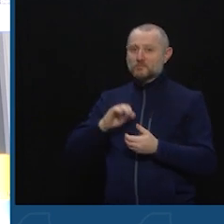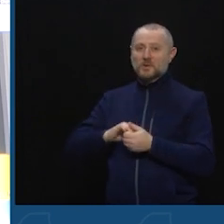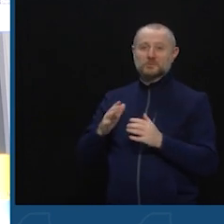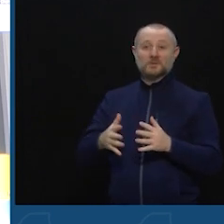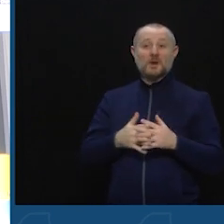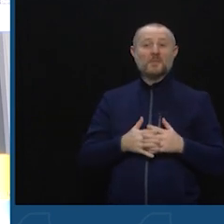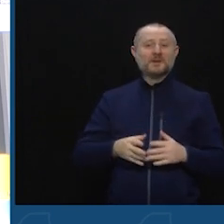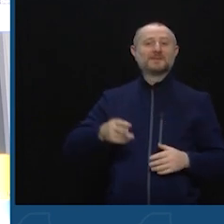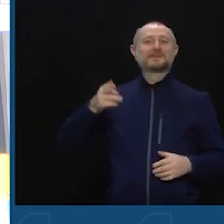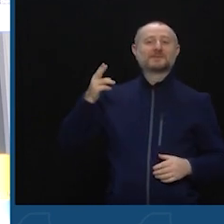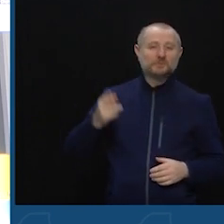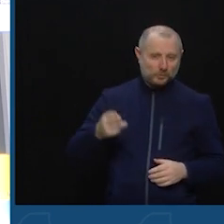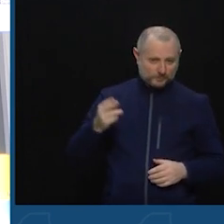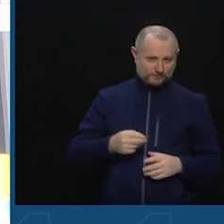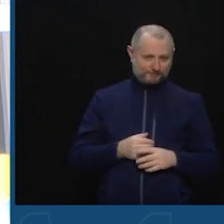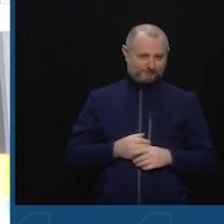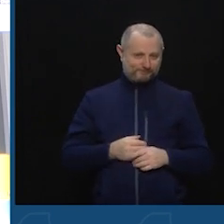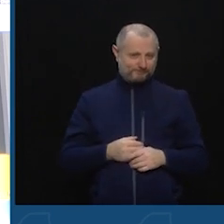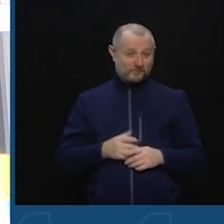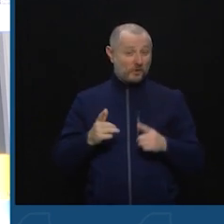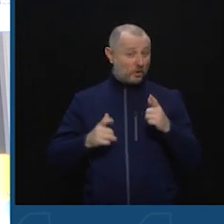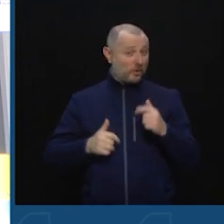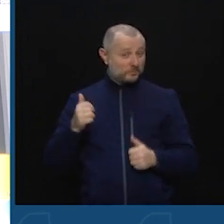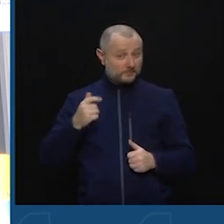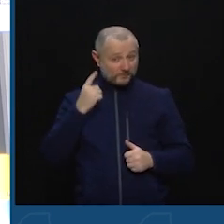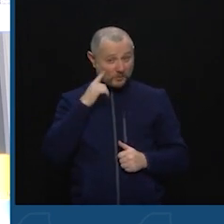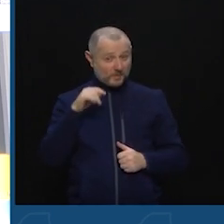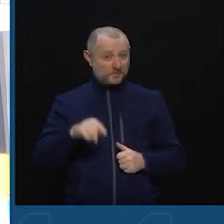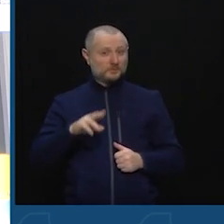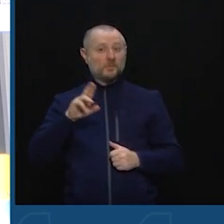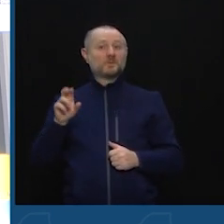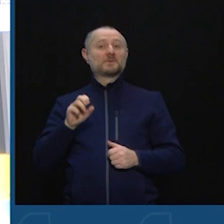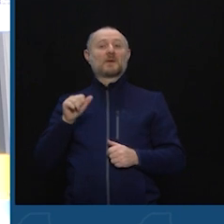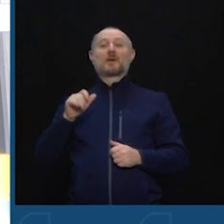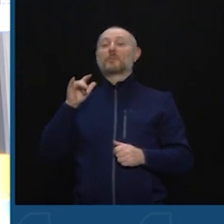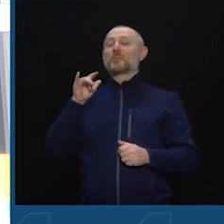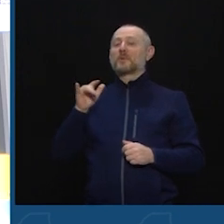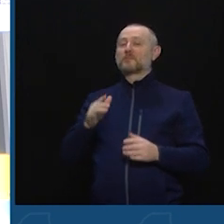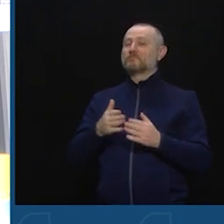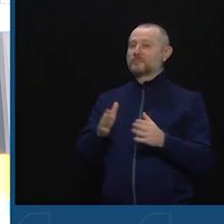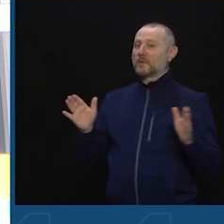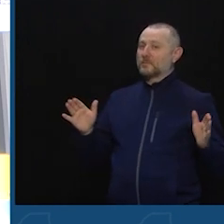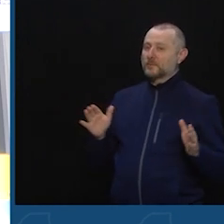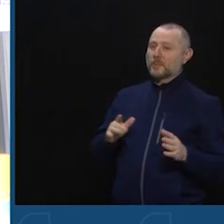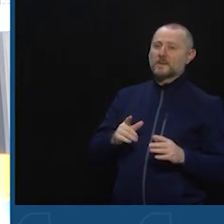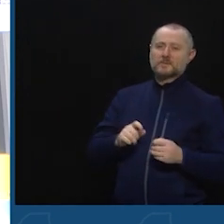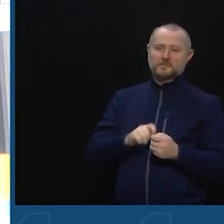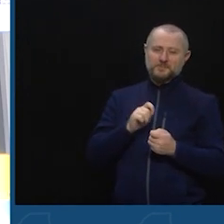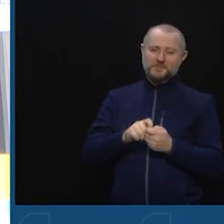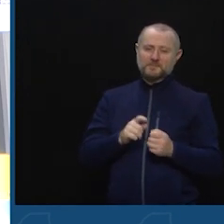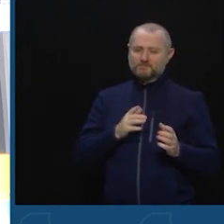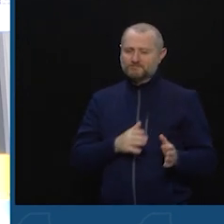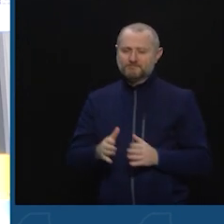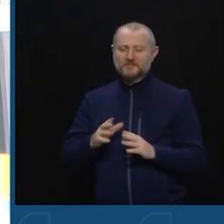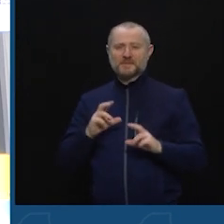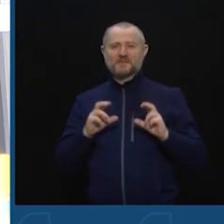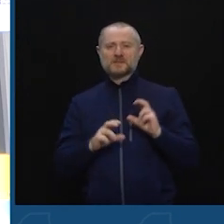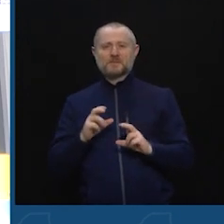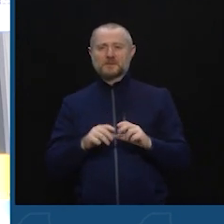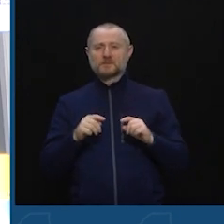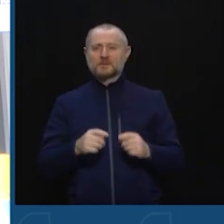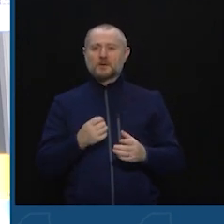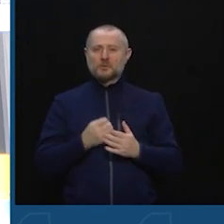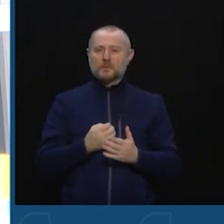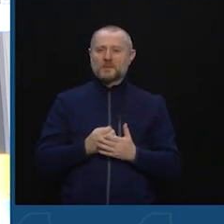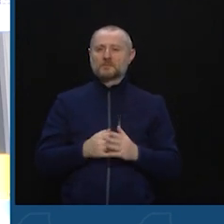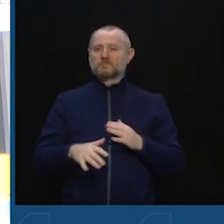and certainly the largest when it comes to U.S. aviation. With strategic investments in our local economy and local